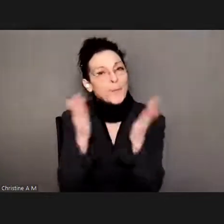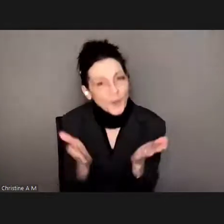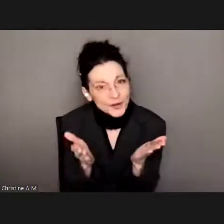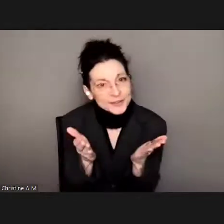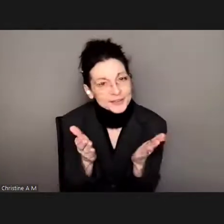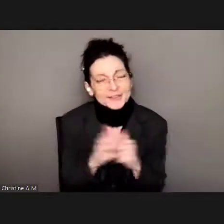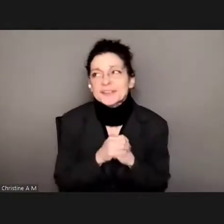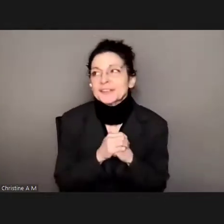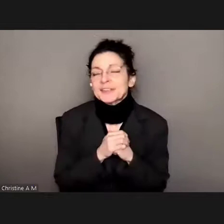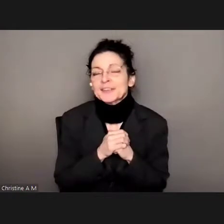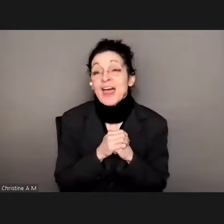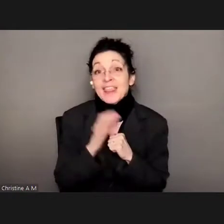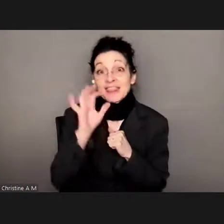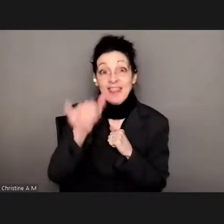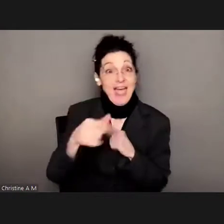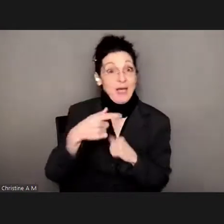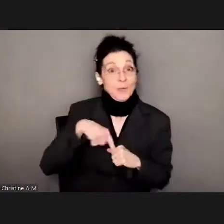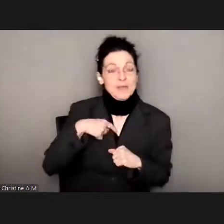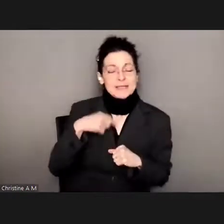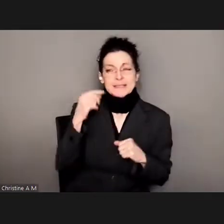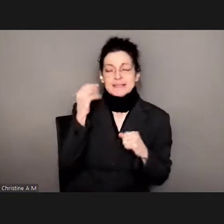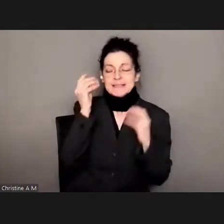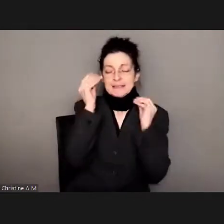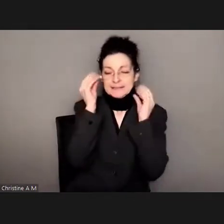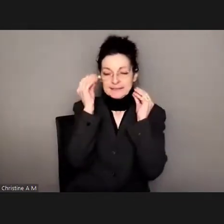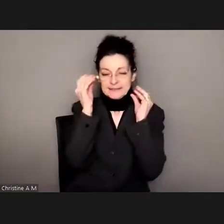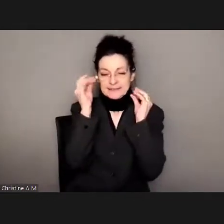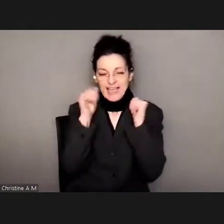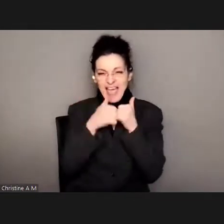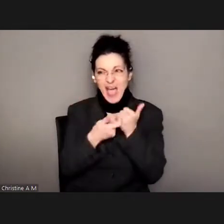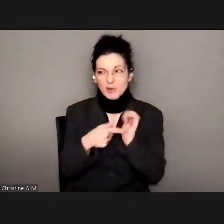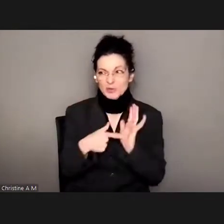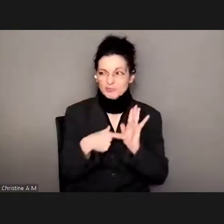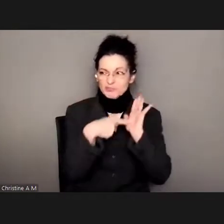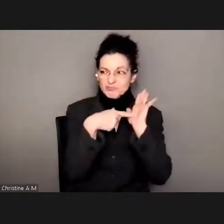package our handbook as a Google Doc, as a PDF, as a,